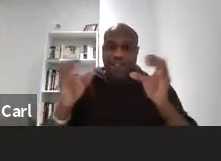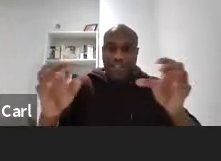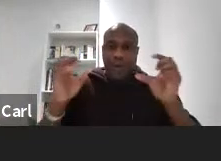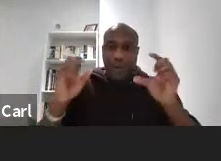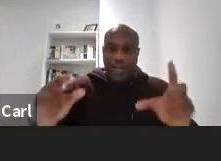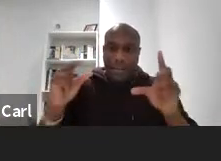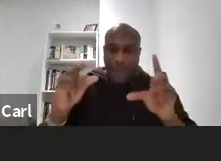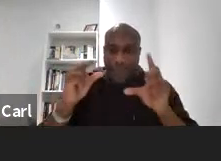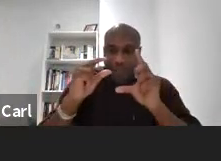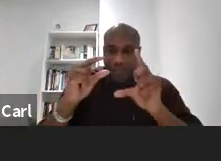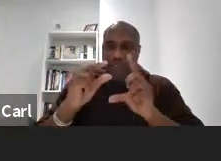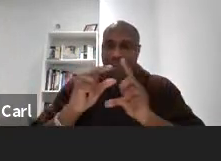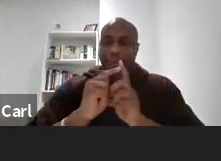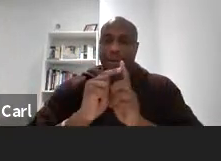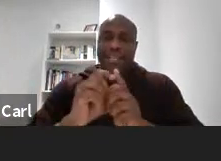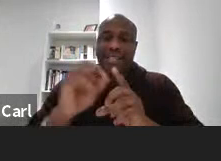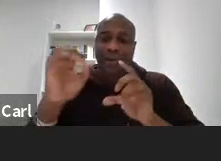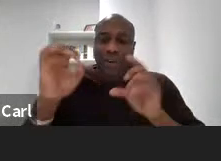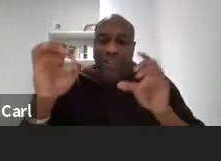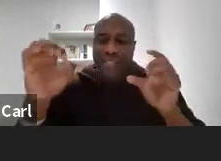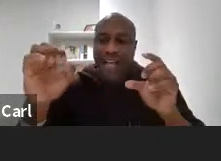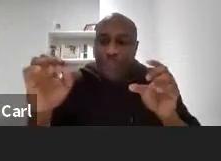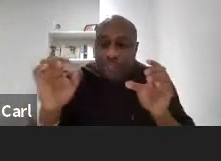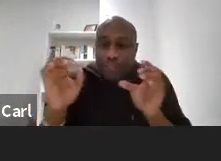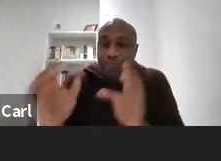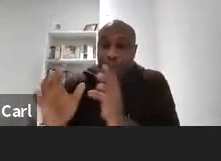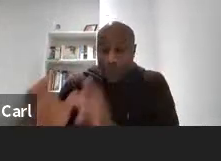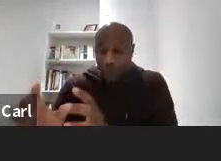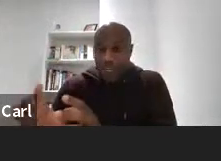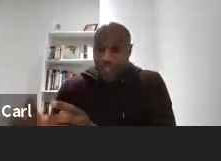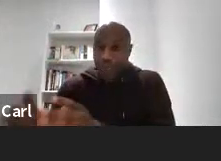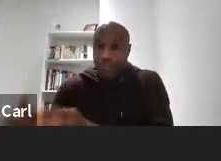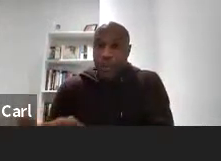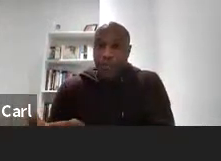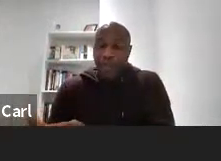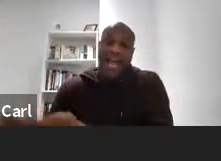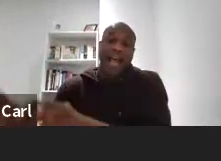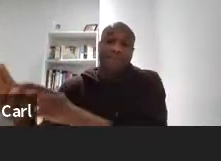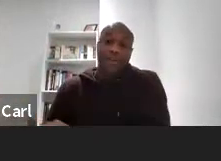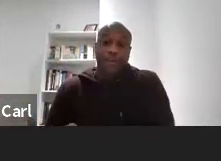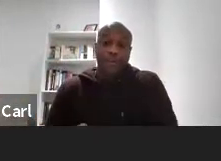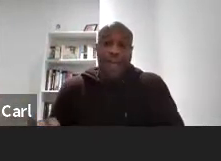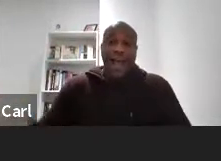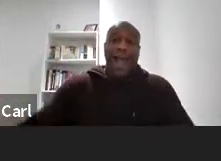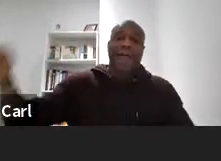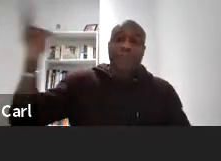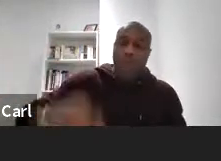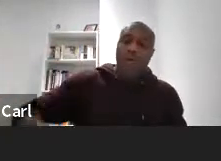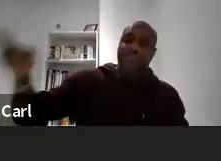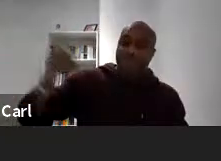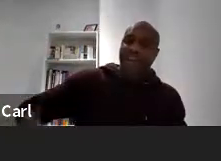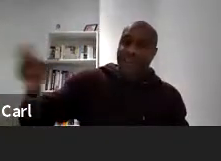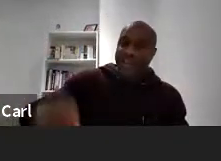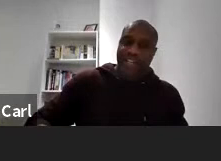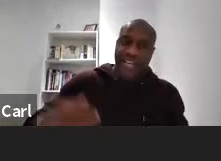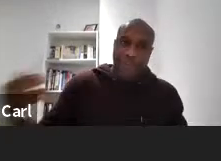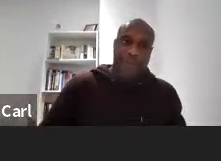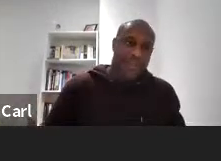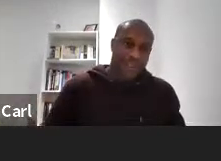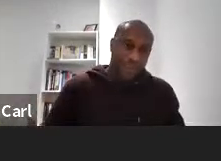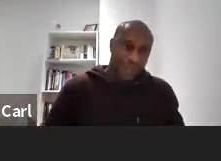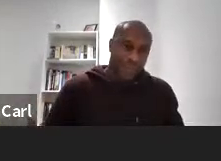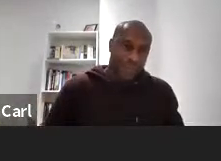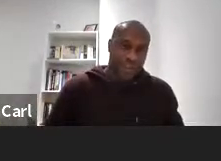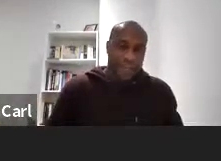gives you the very quick ability to understand the problem you're solving and for who and what the value is that you're